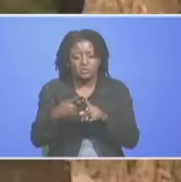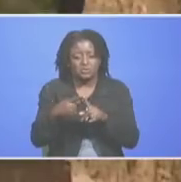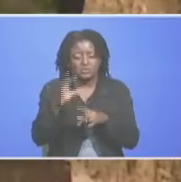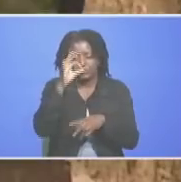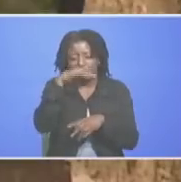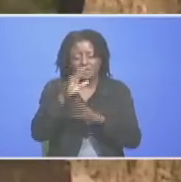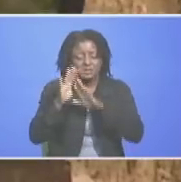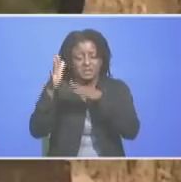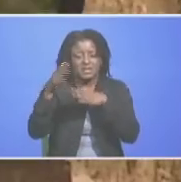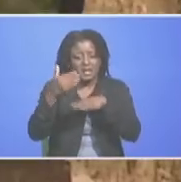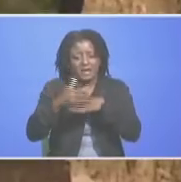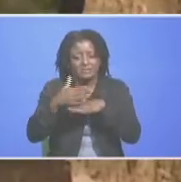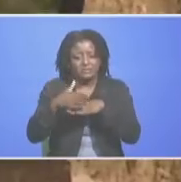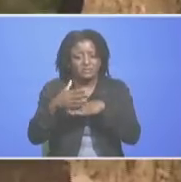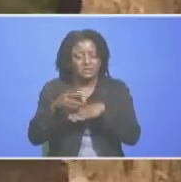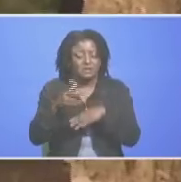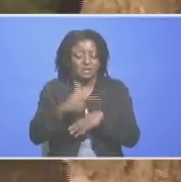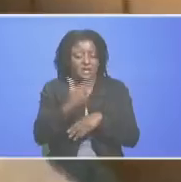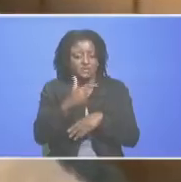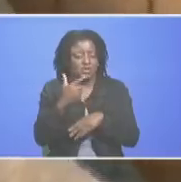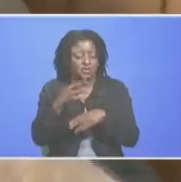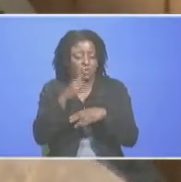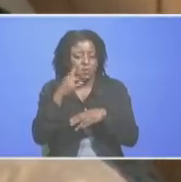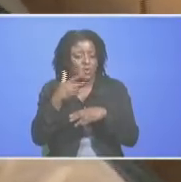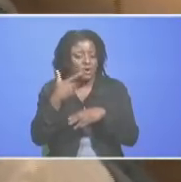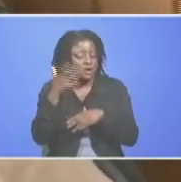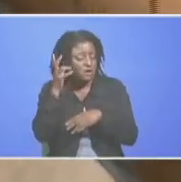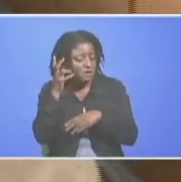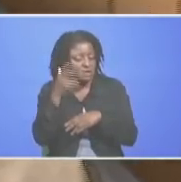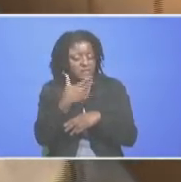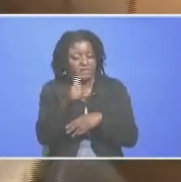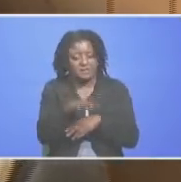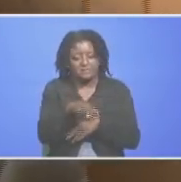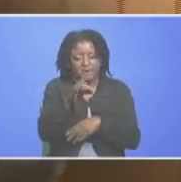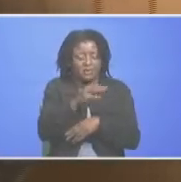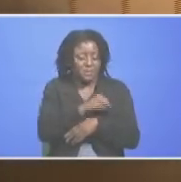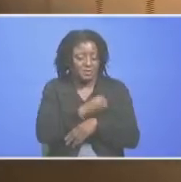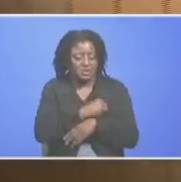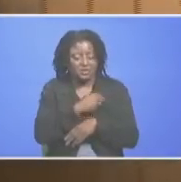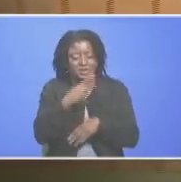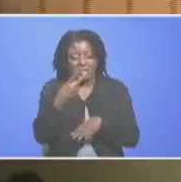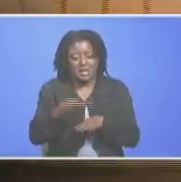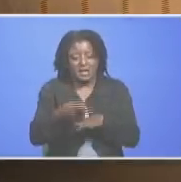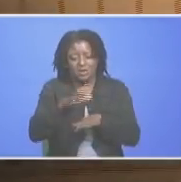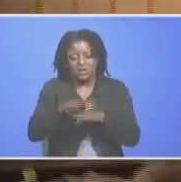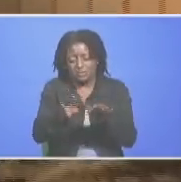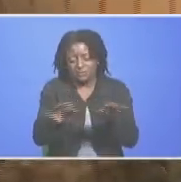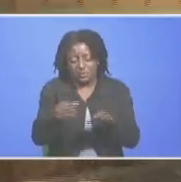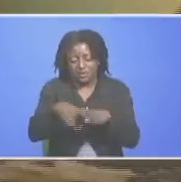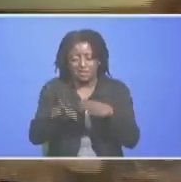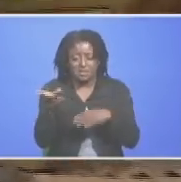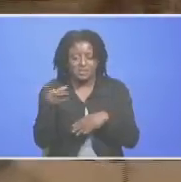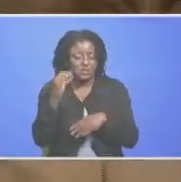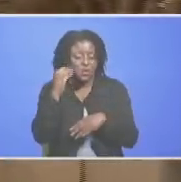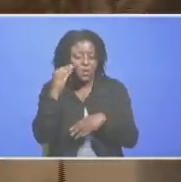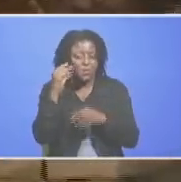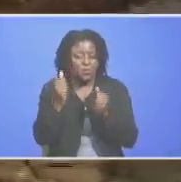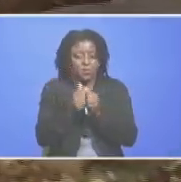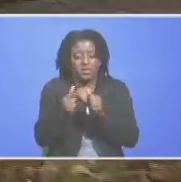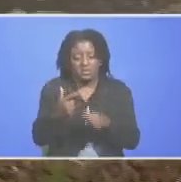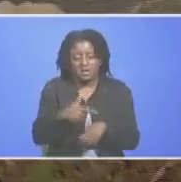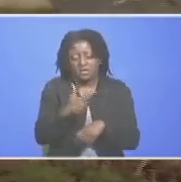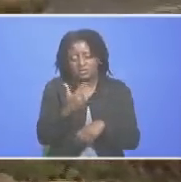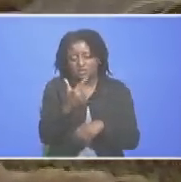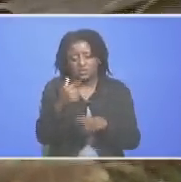residence. Officers discovered McDonald lying on the floor of his home with gunshot wounds to the body. Emergency personnel were called